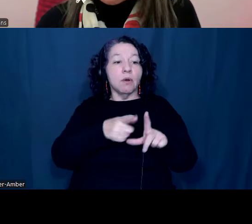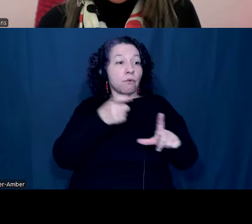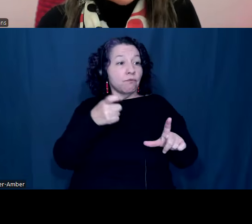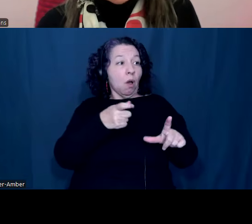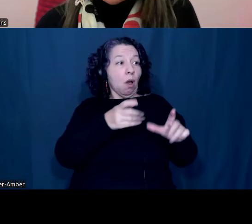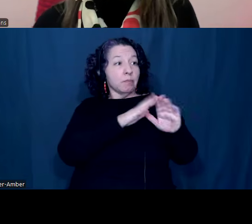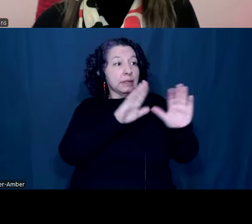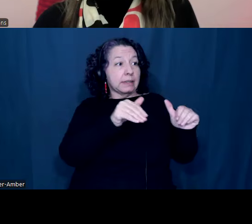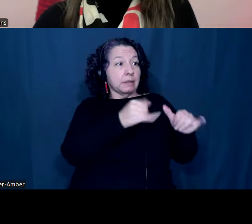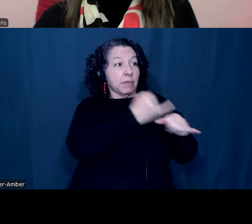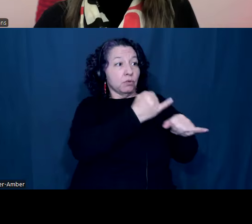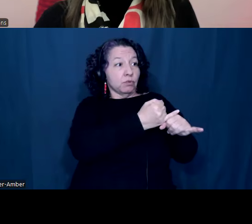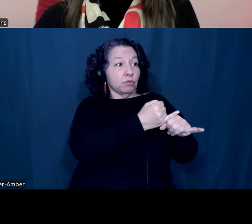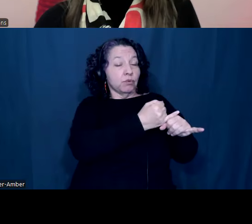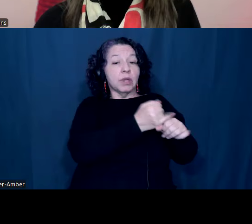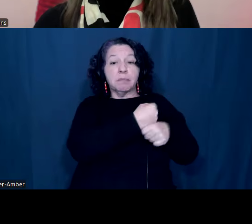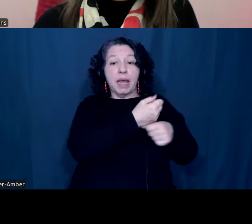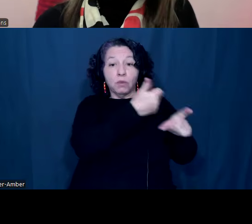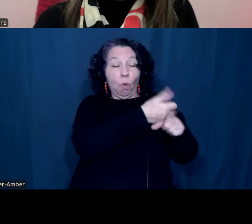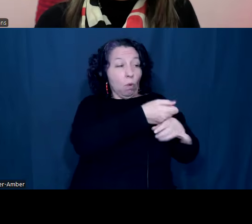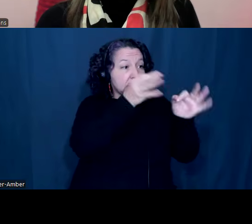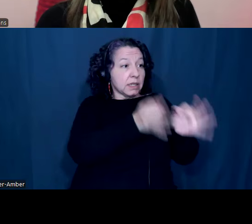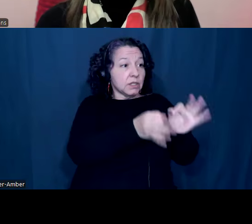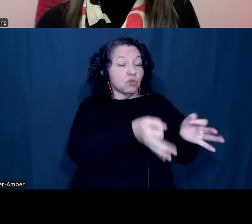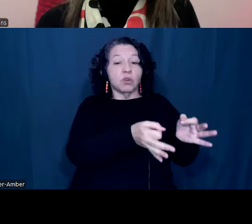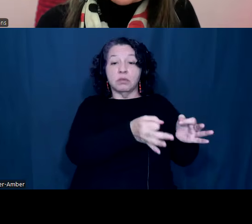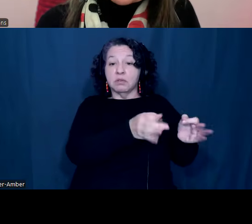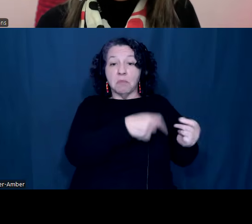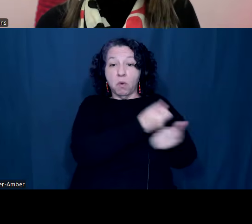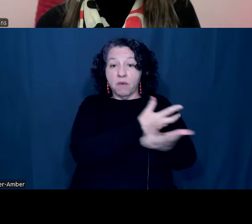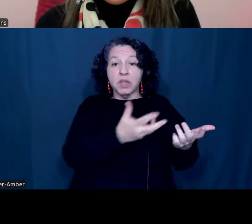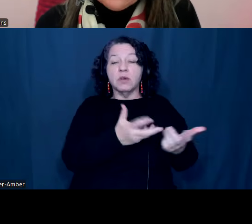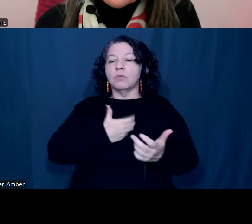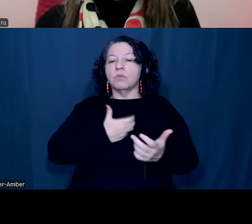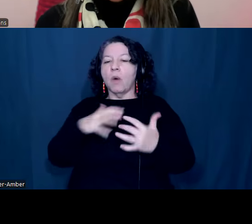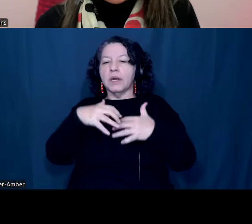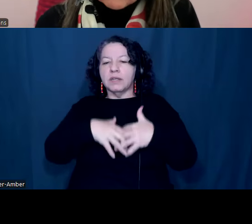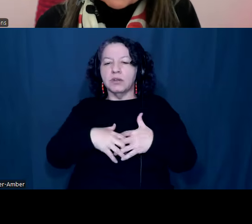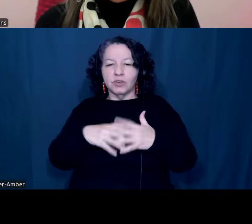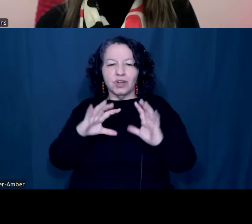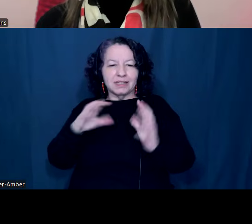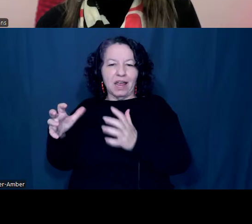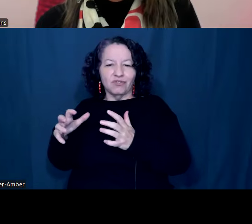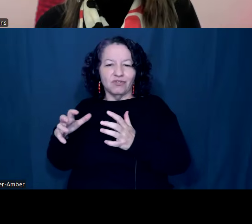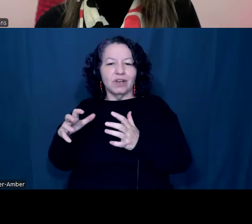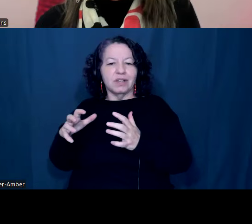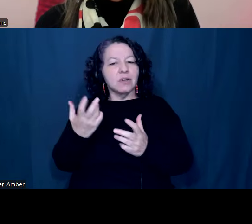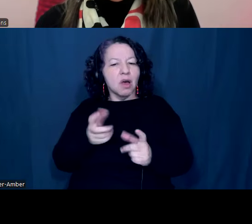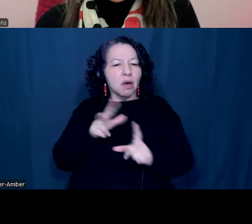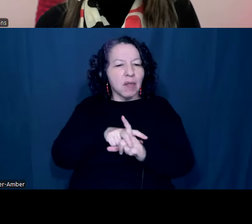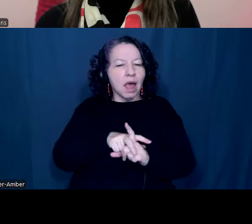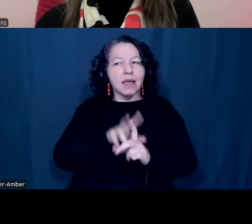making unilateral decisions to Native nations asserting their inherent authority over